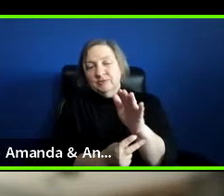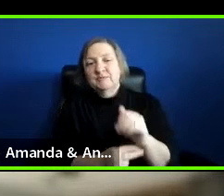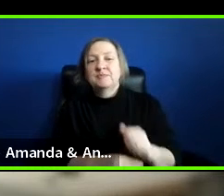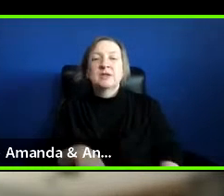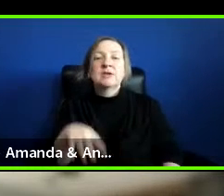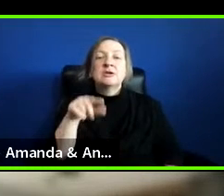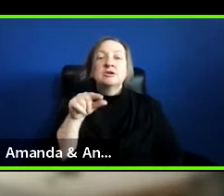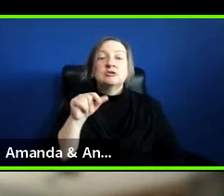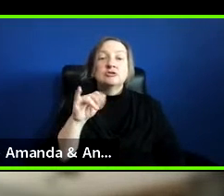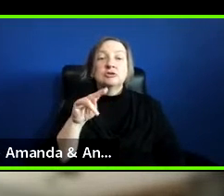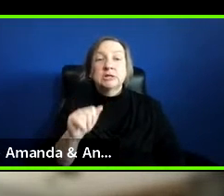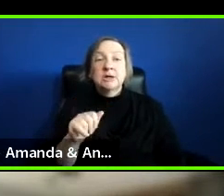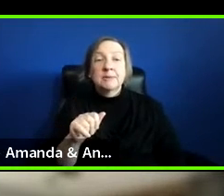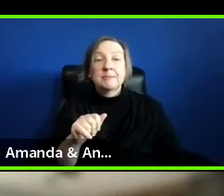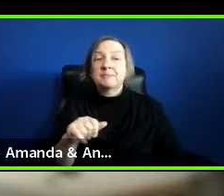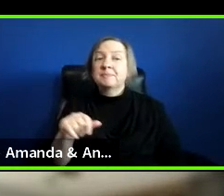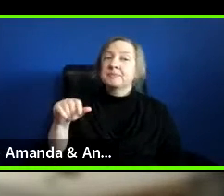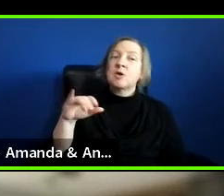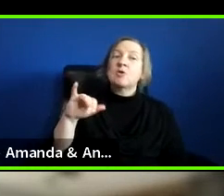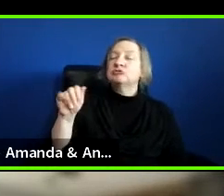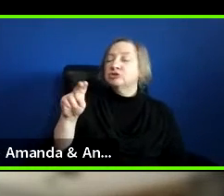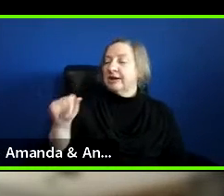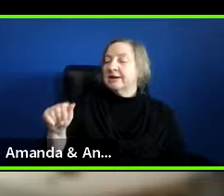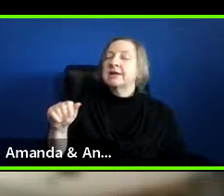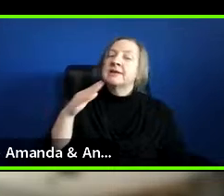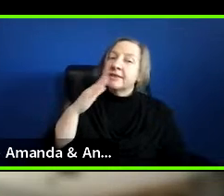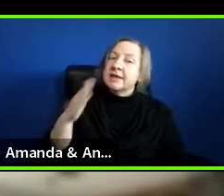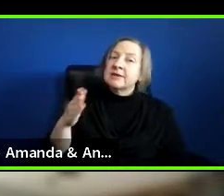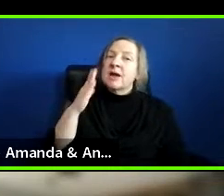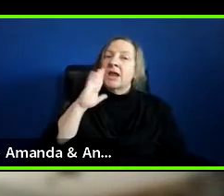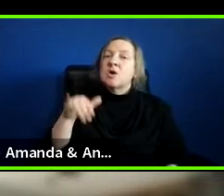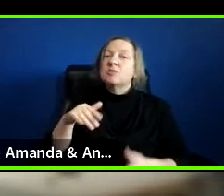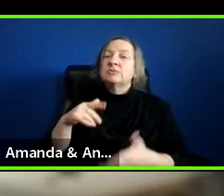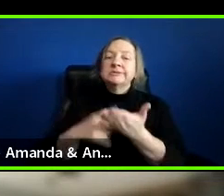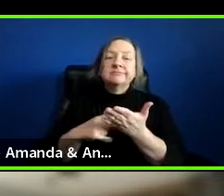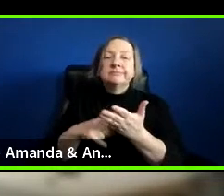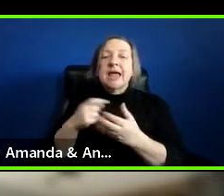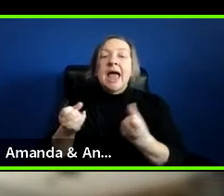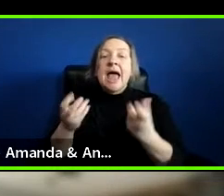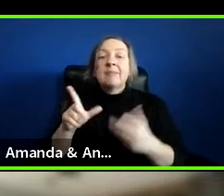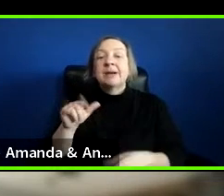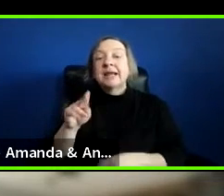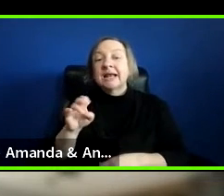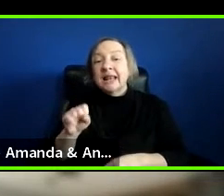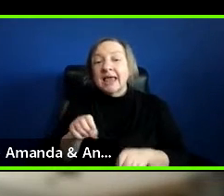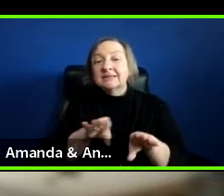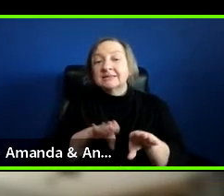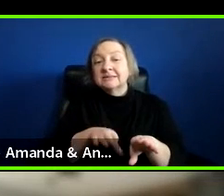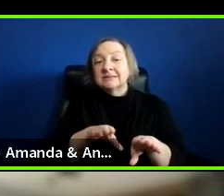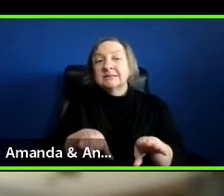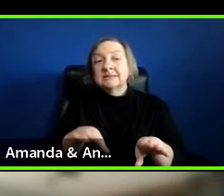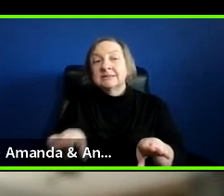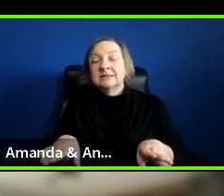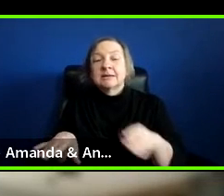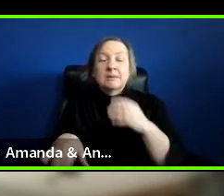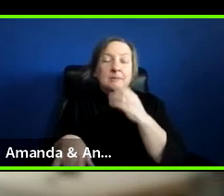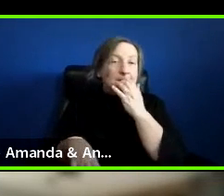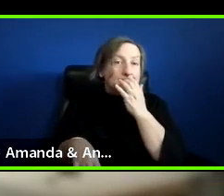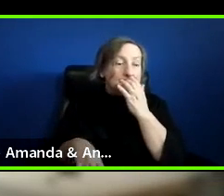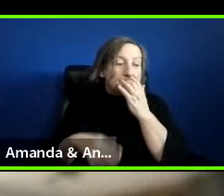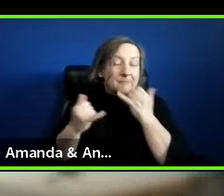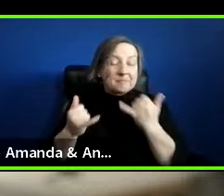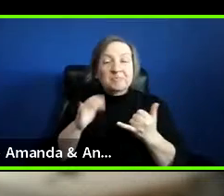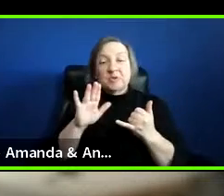Gina. Thank you. I know there's been conversation about how many lanes the bridge would include, and that currently